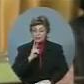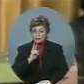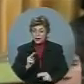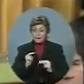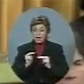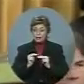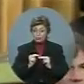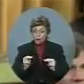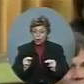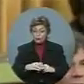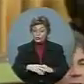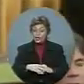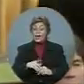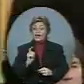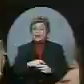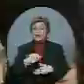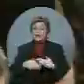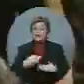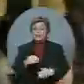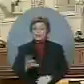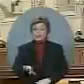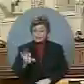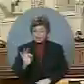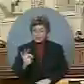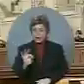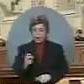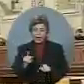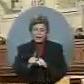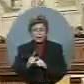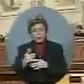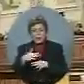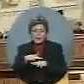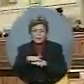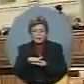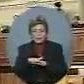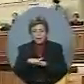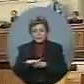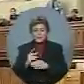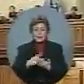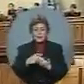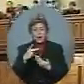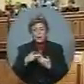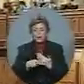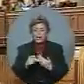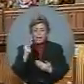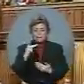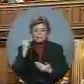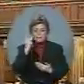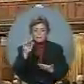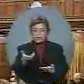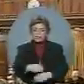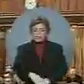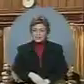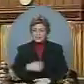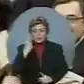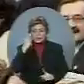politics and no longer about the interests of justice? The Right Honourable the Prime Minister.